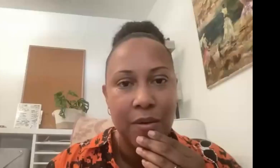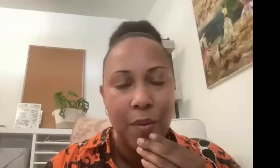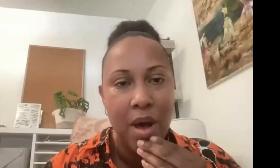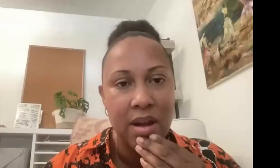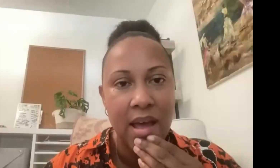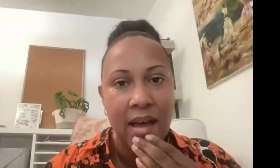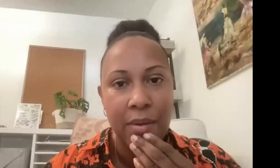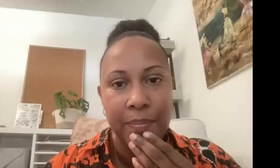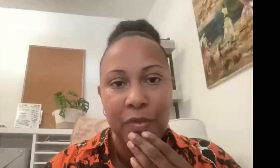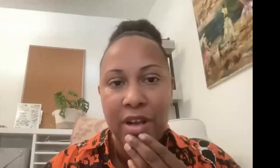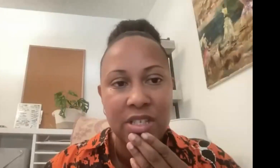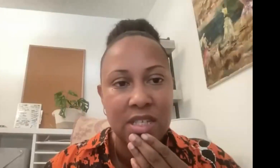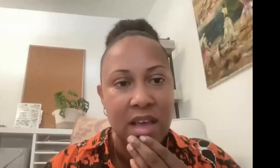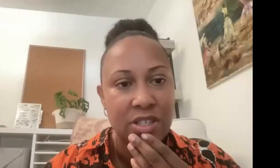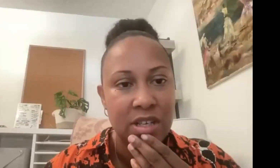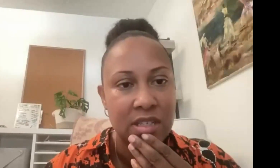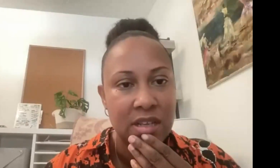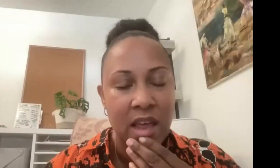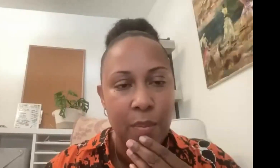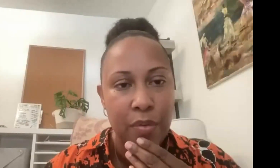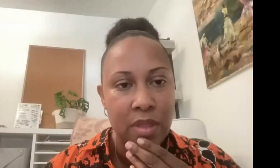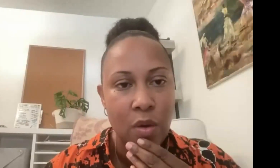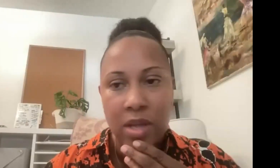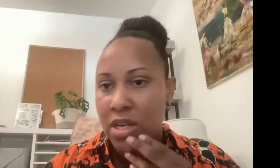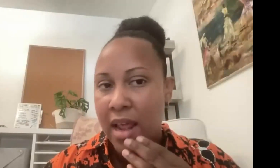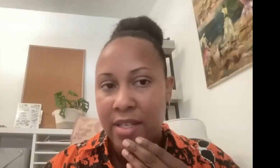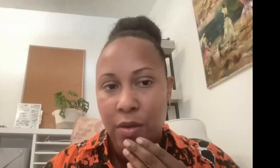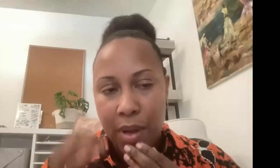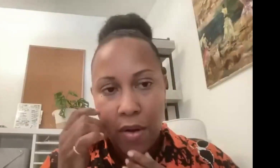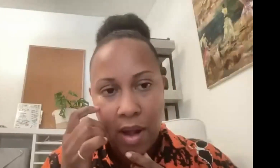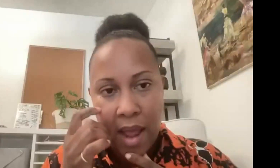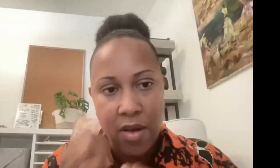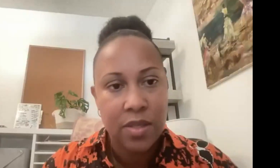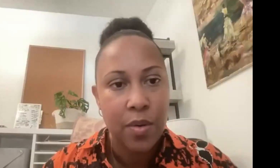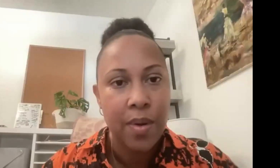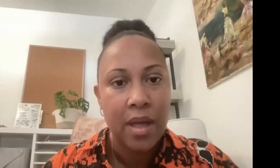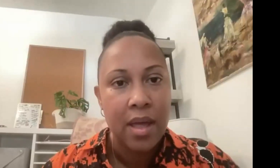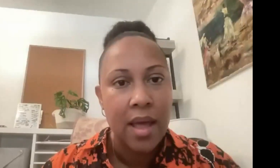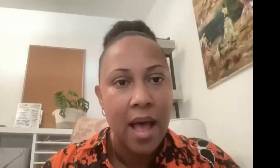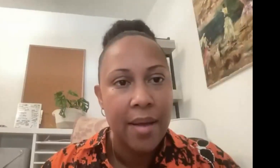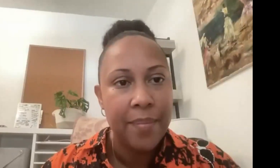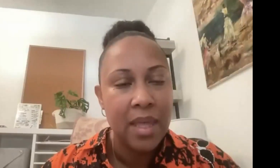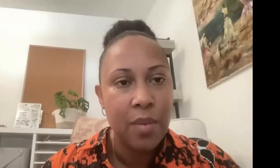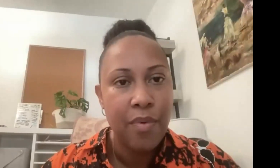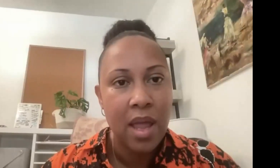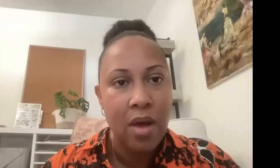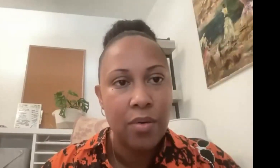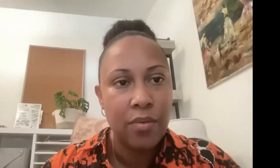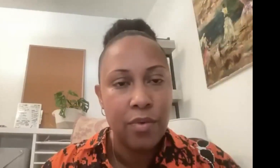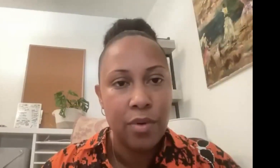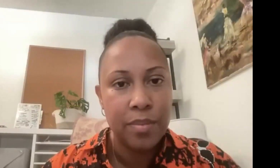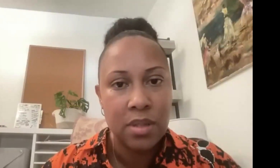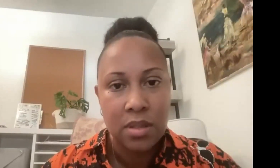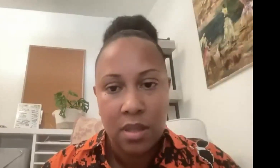Thank you. What rich discussion today, both in the question and answer period and also in the